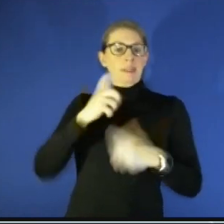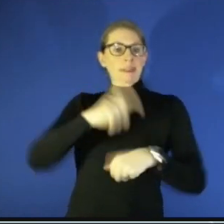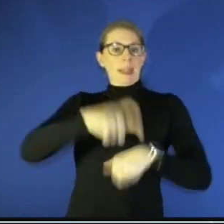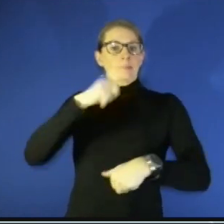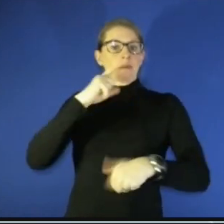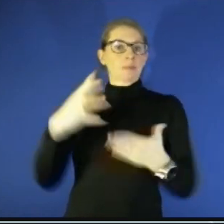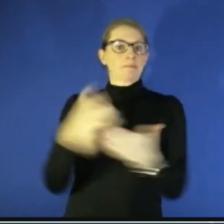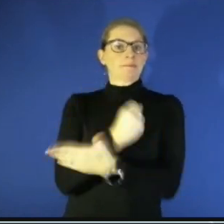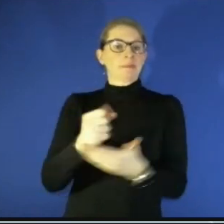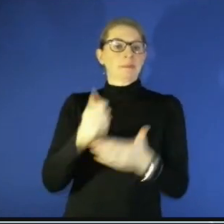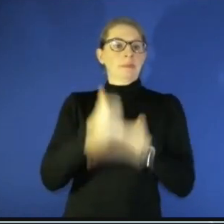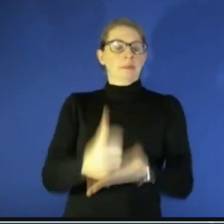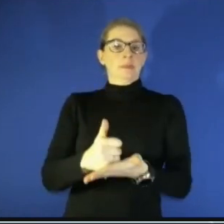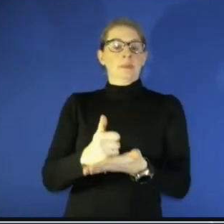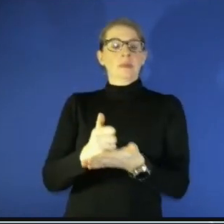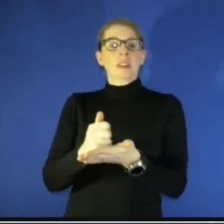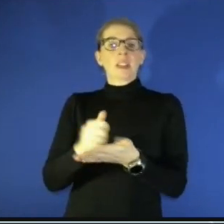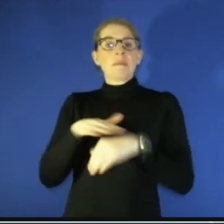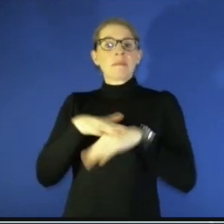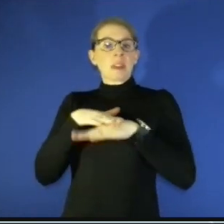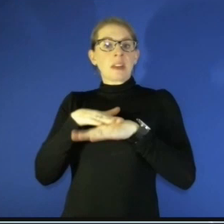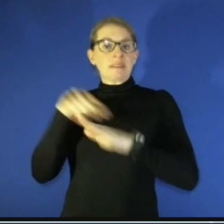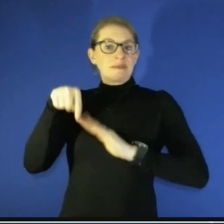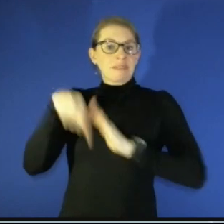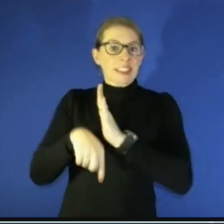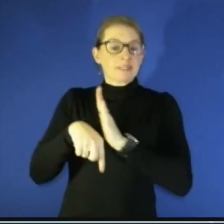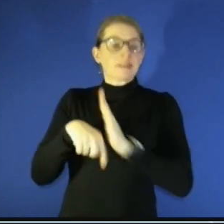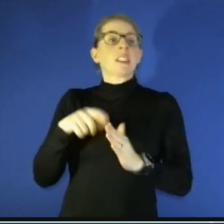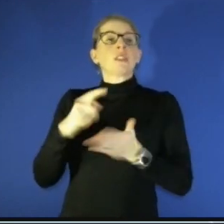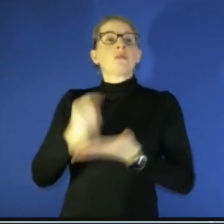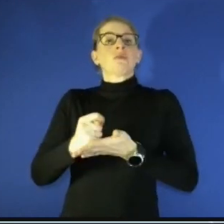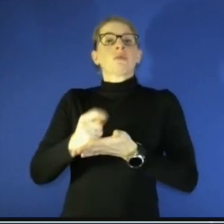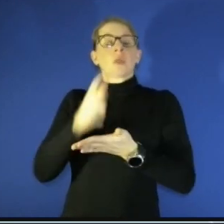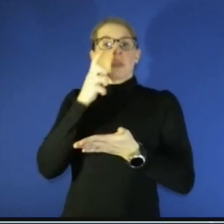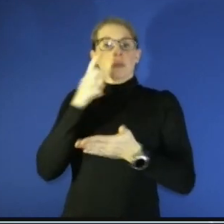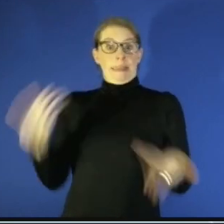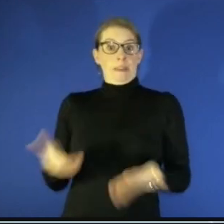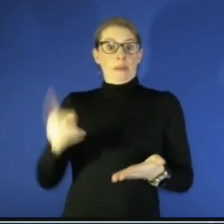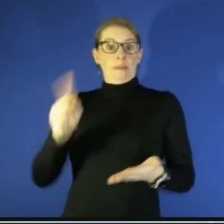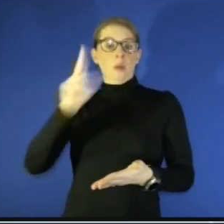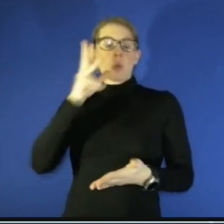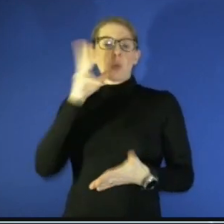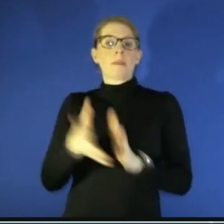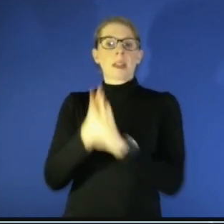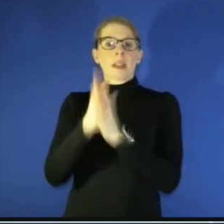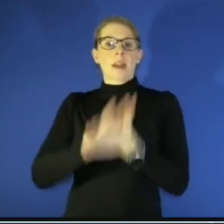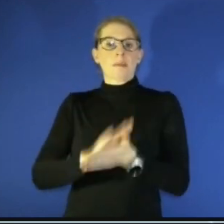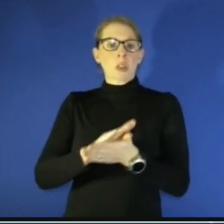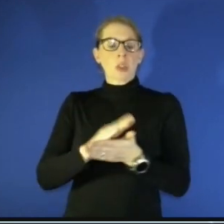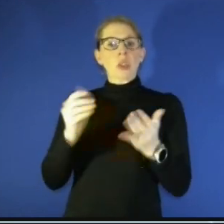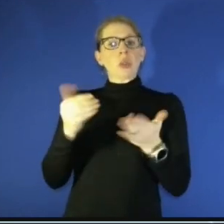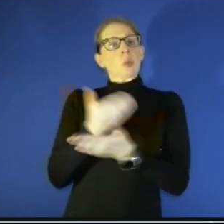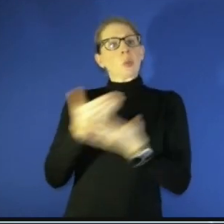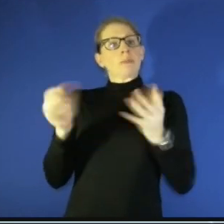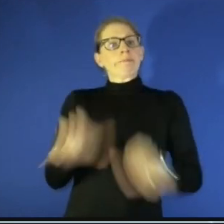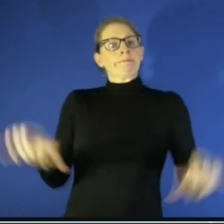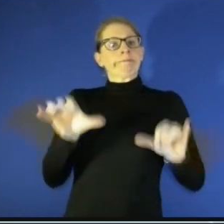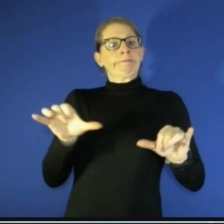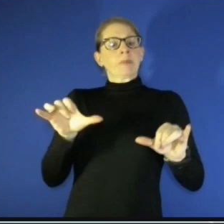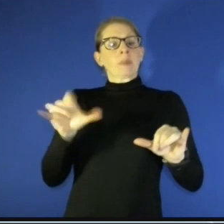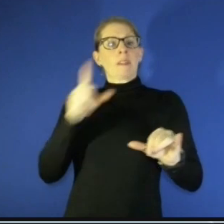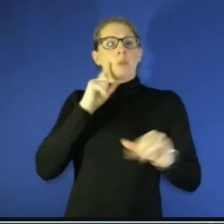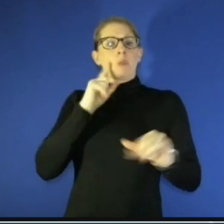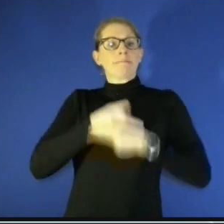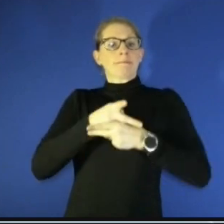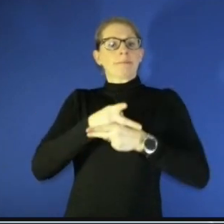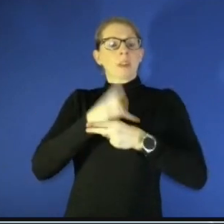invasive treatment being used here at the health system that will likely become the new standard of care when it comes to certain type of brain bleeds. And a patient